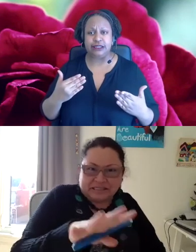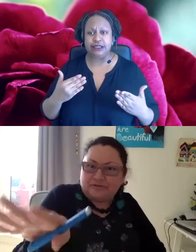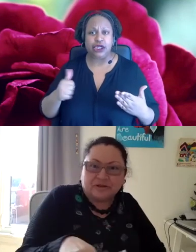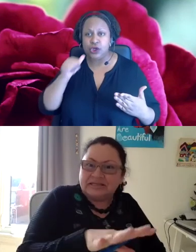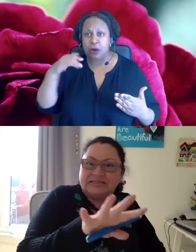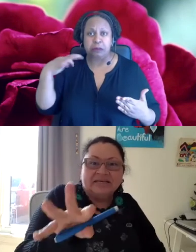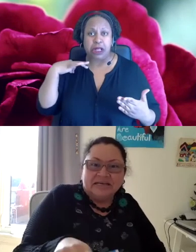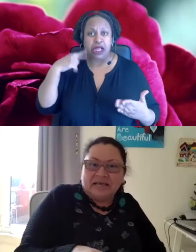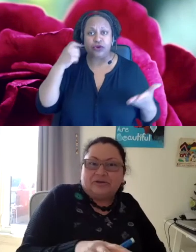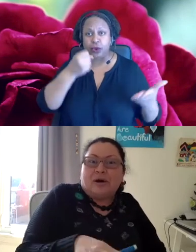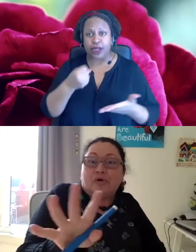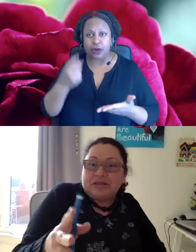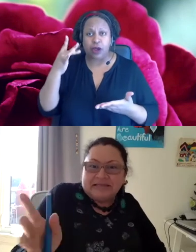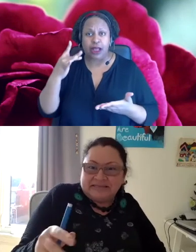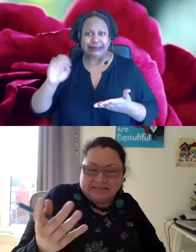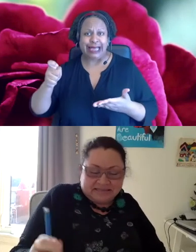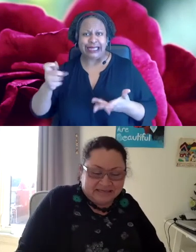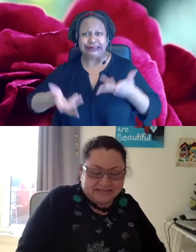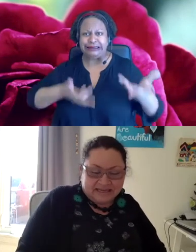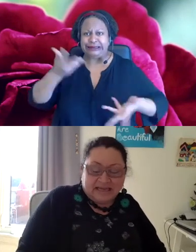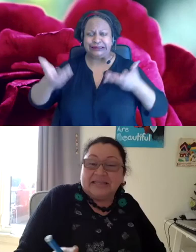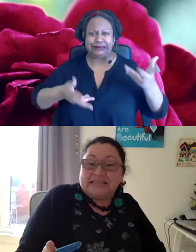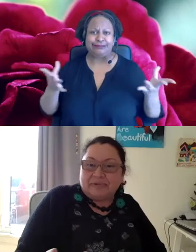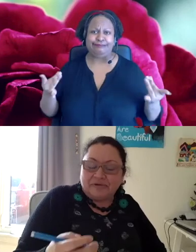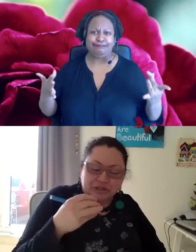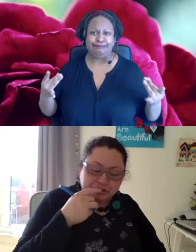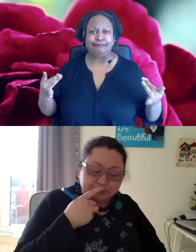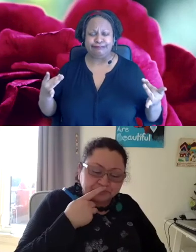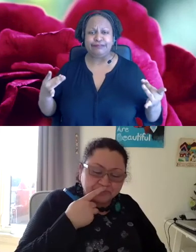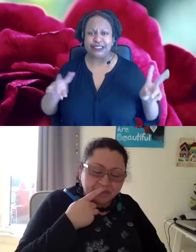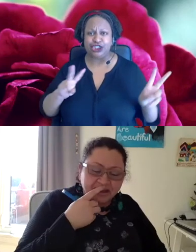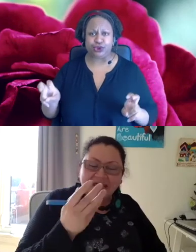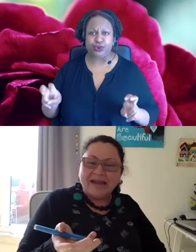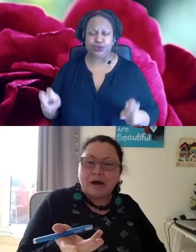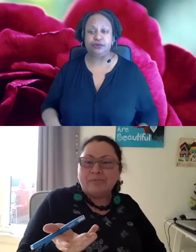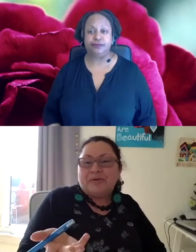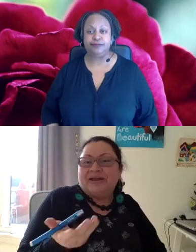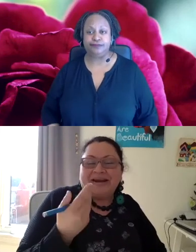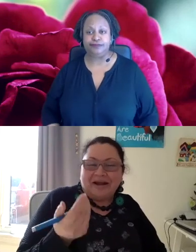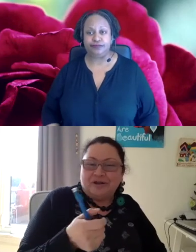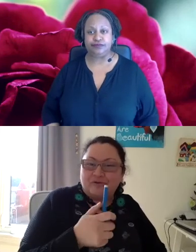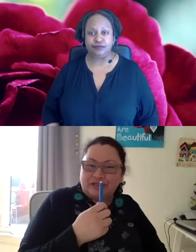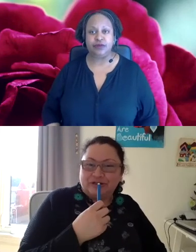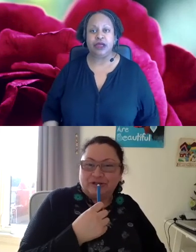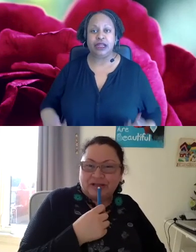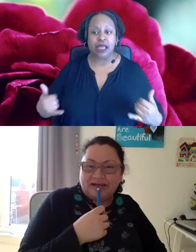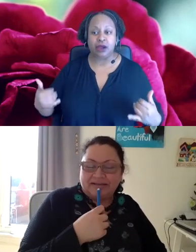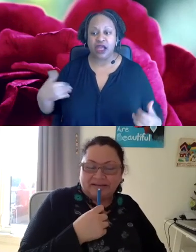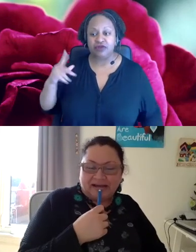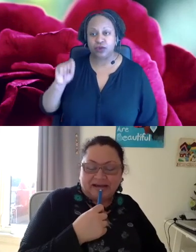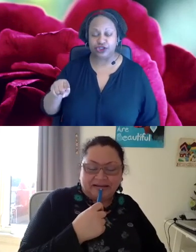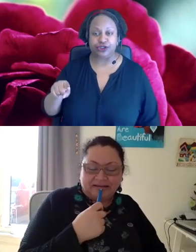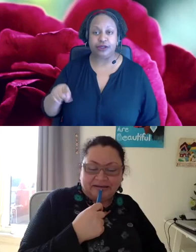grants just for this, to avoid this type of issues. And now I'm bringing another question